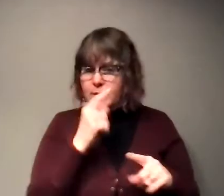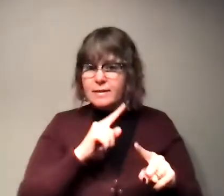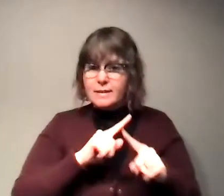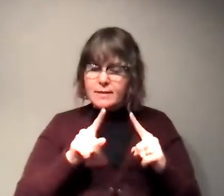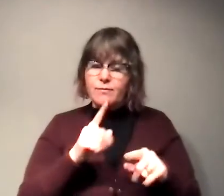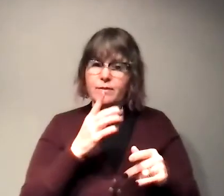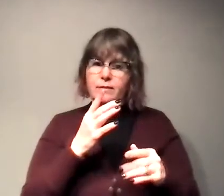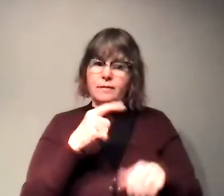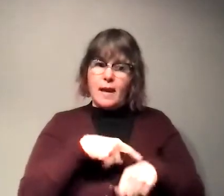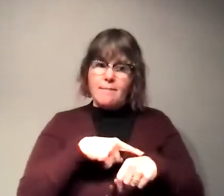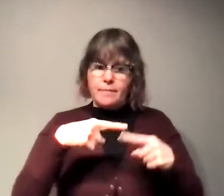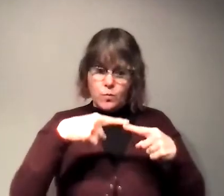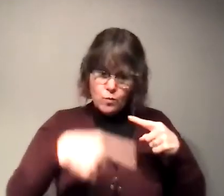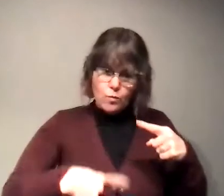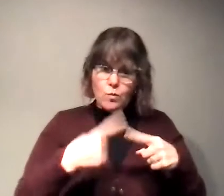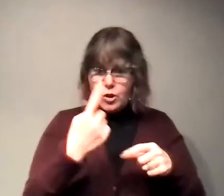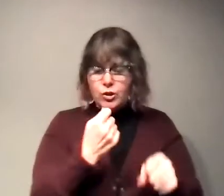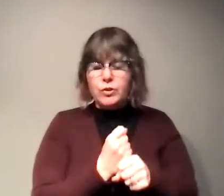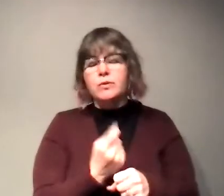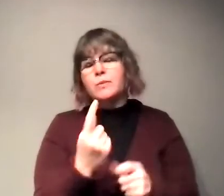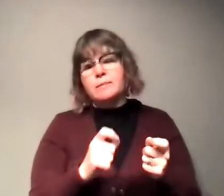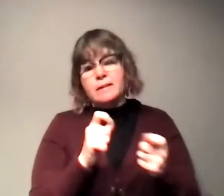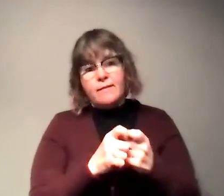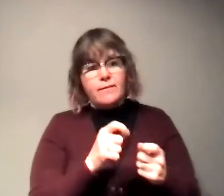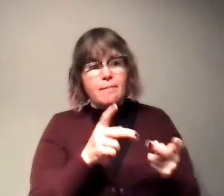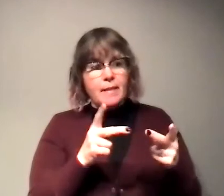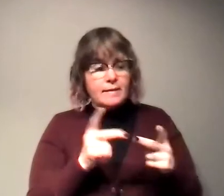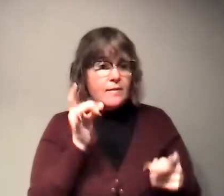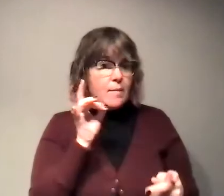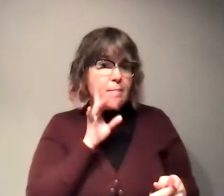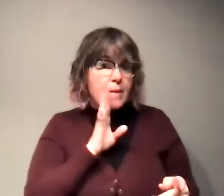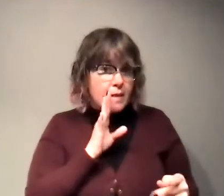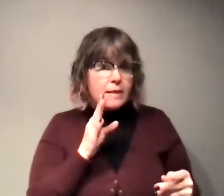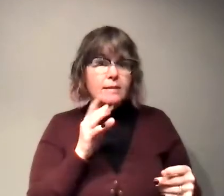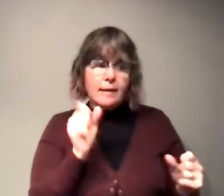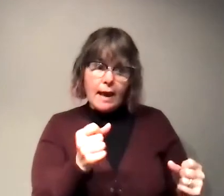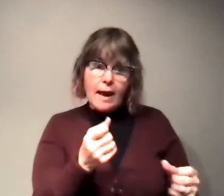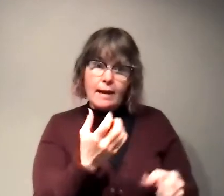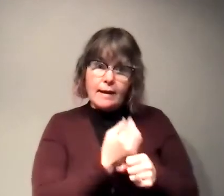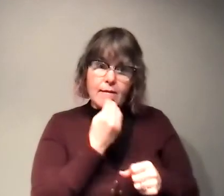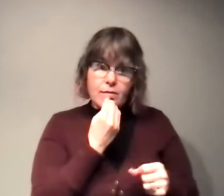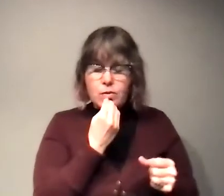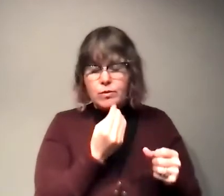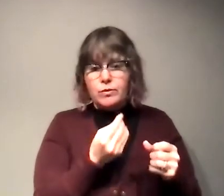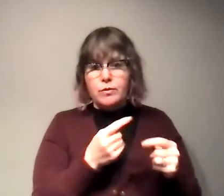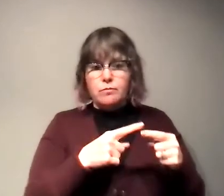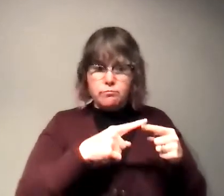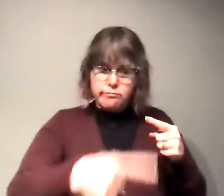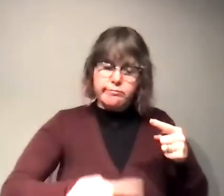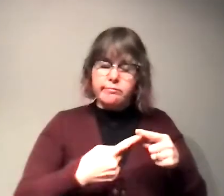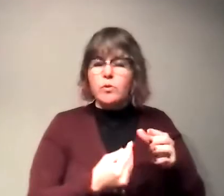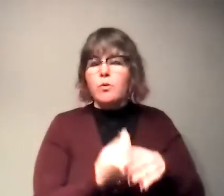year, so that in one place, if we have some bees, they have a place to get food throughout the growing season, for